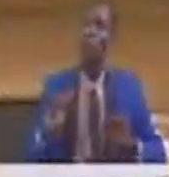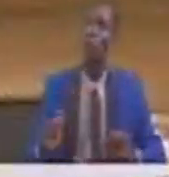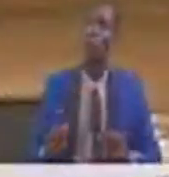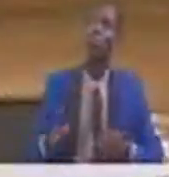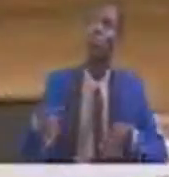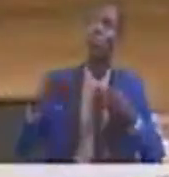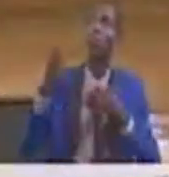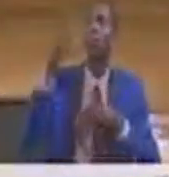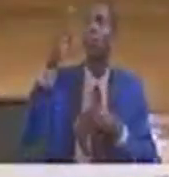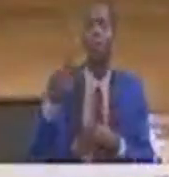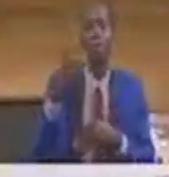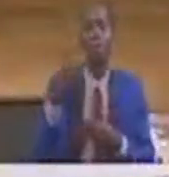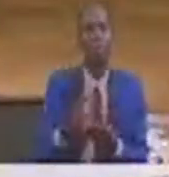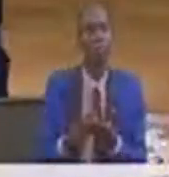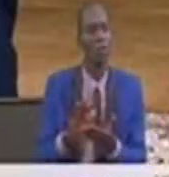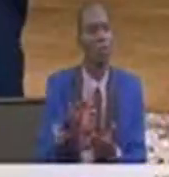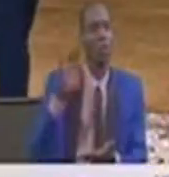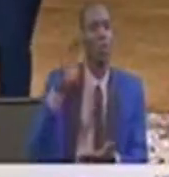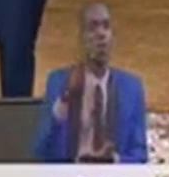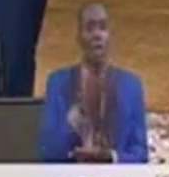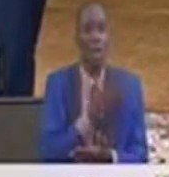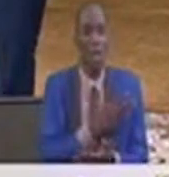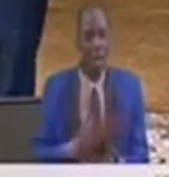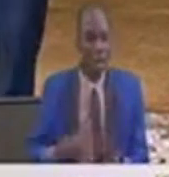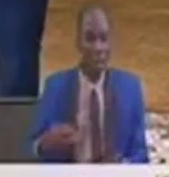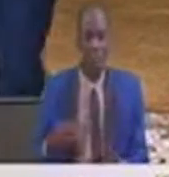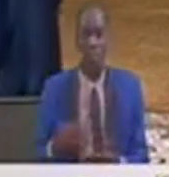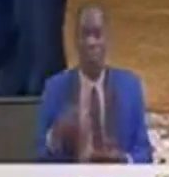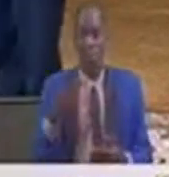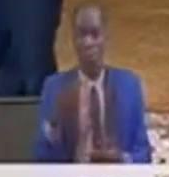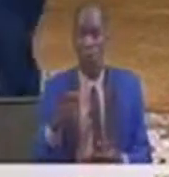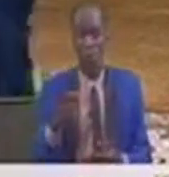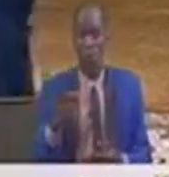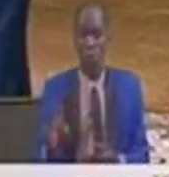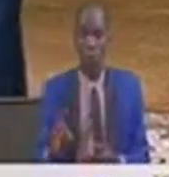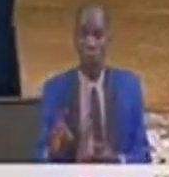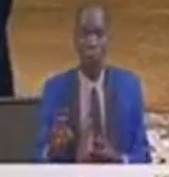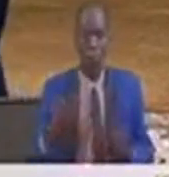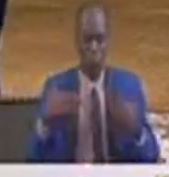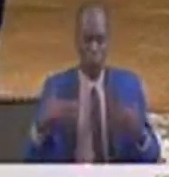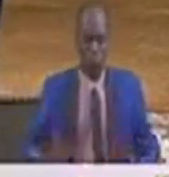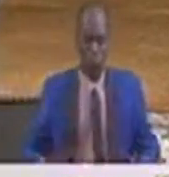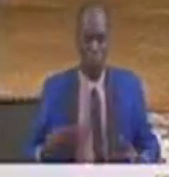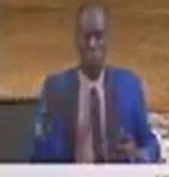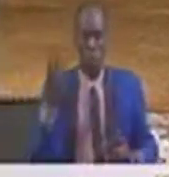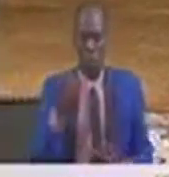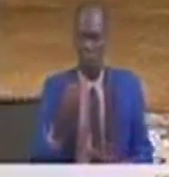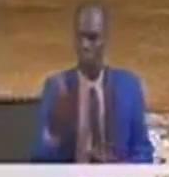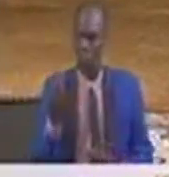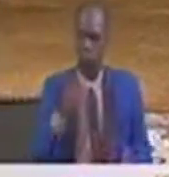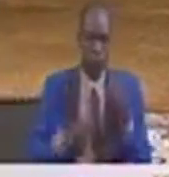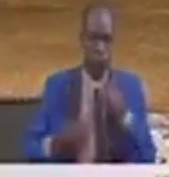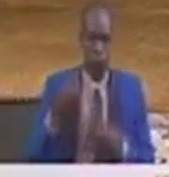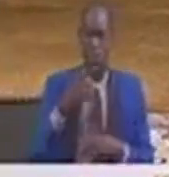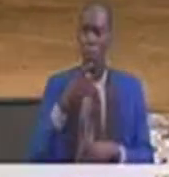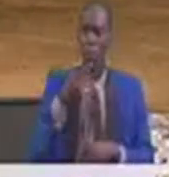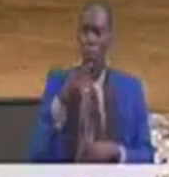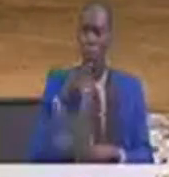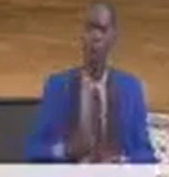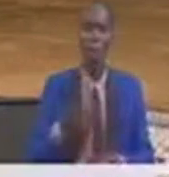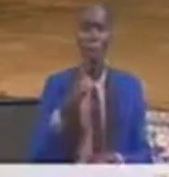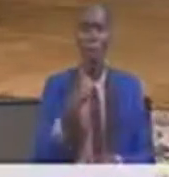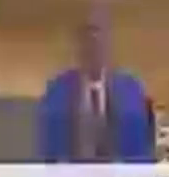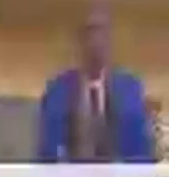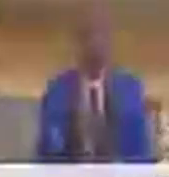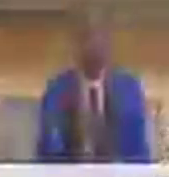glory, and he was eating of worms and gave up the ghost.